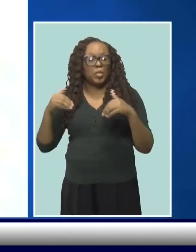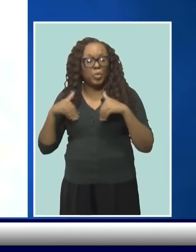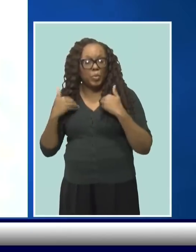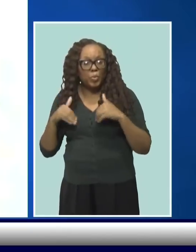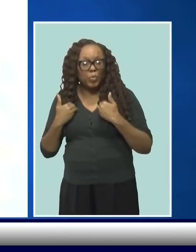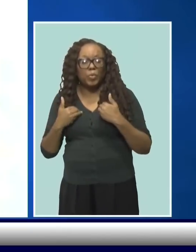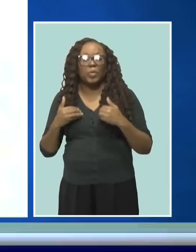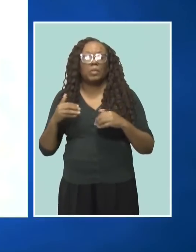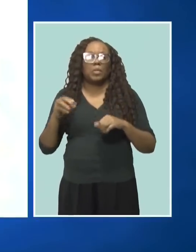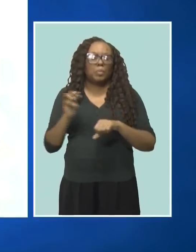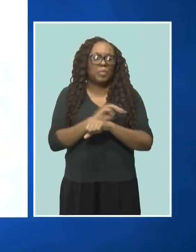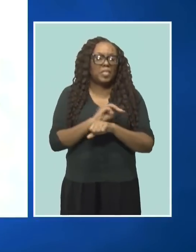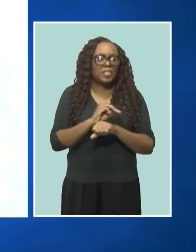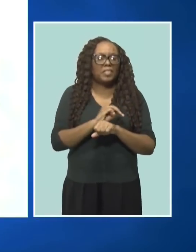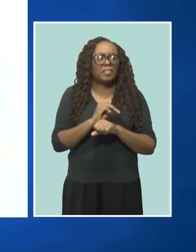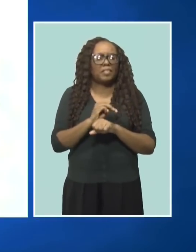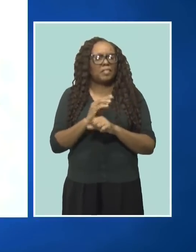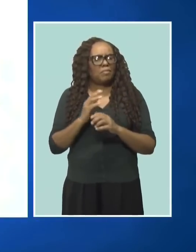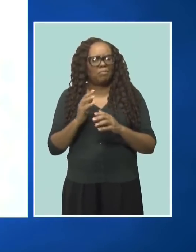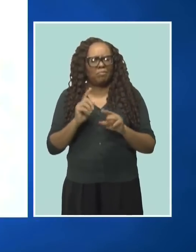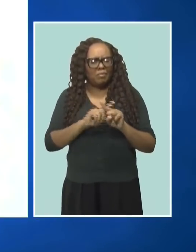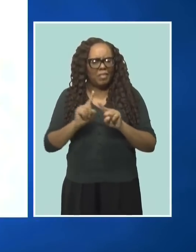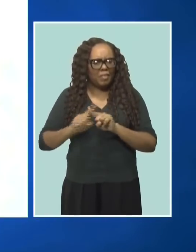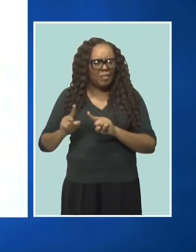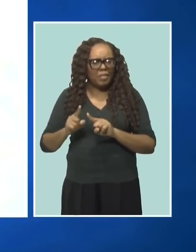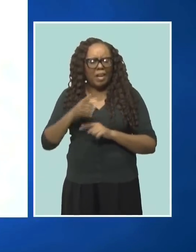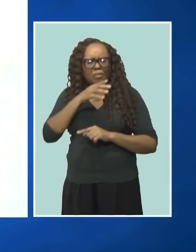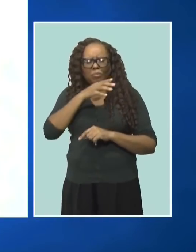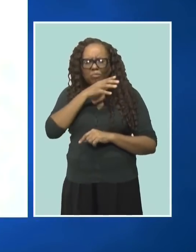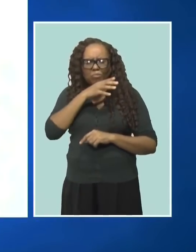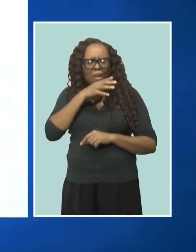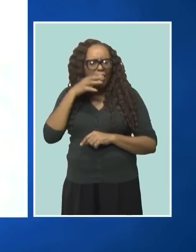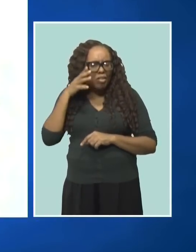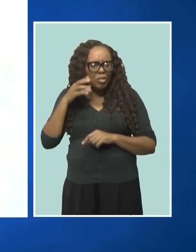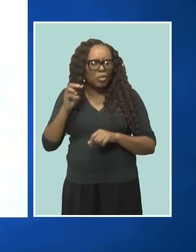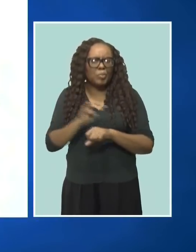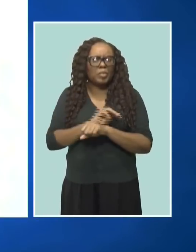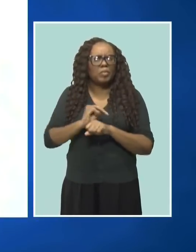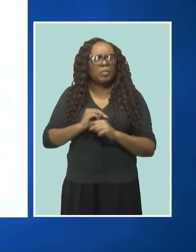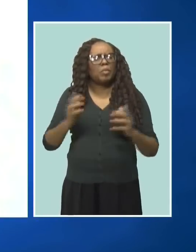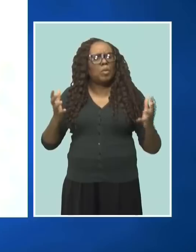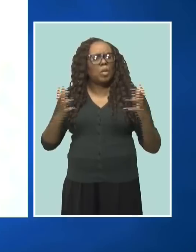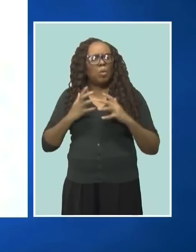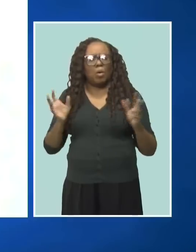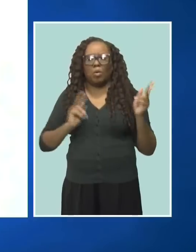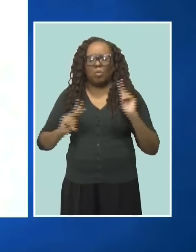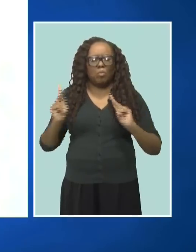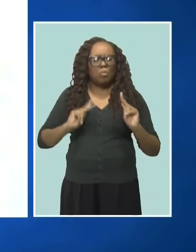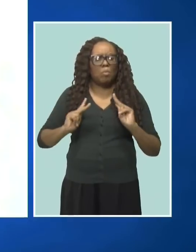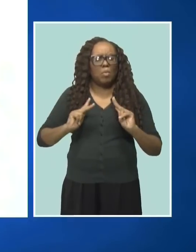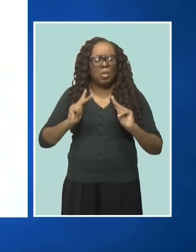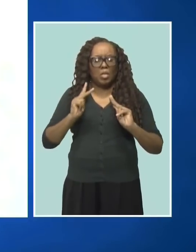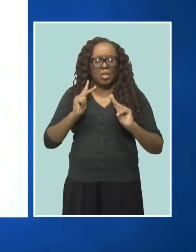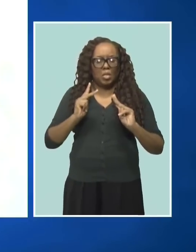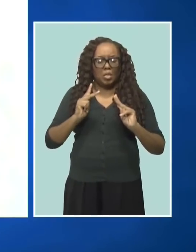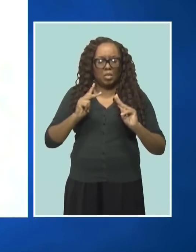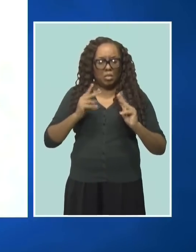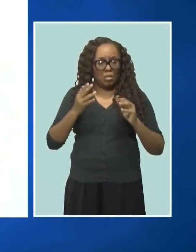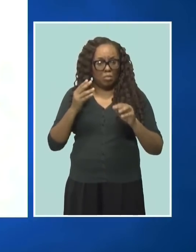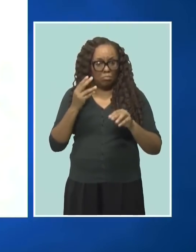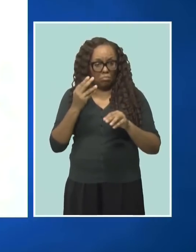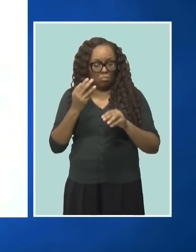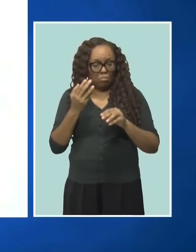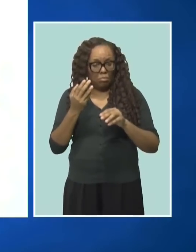on a novel initiative to transform waste into wealth. It's the Fish Silage Initiative, where we are